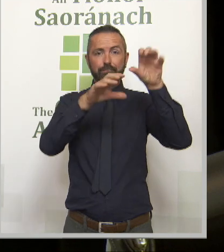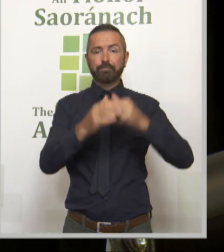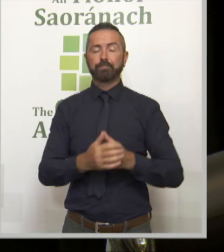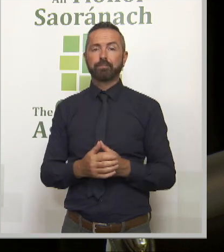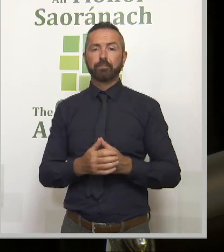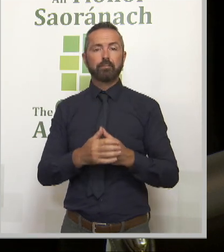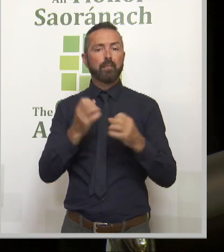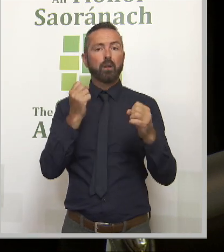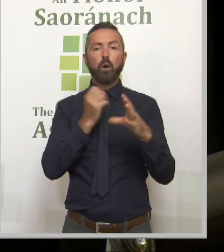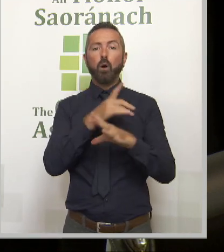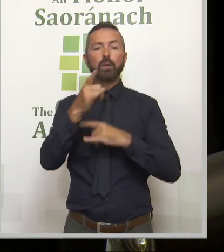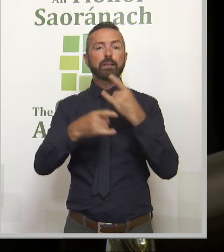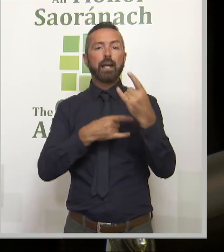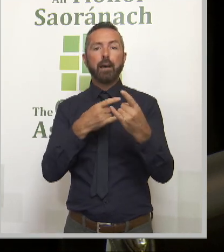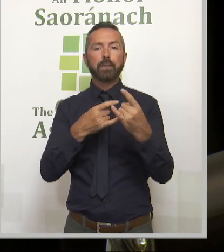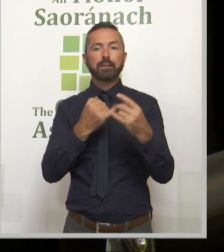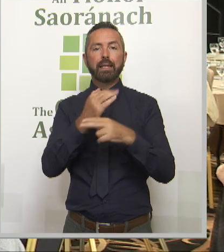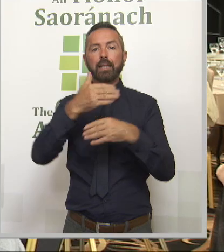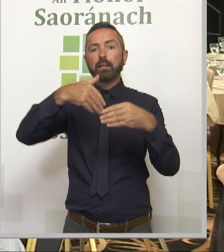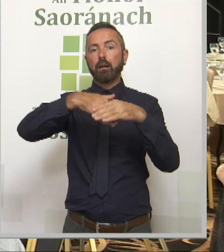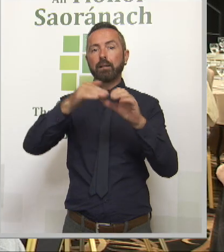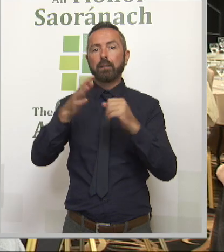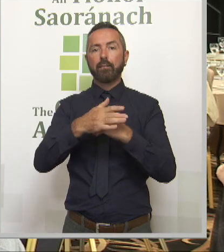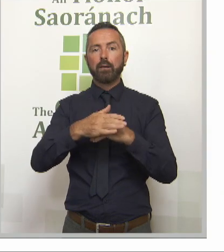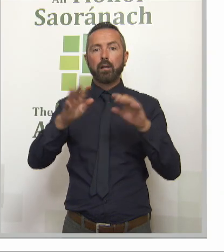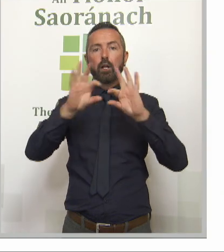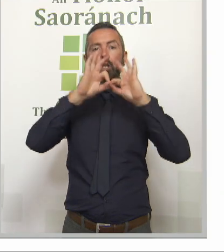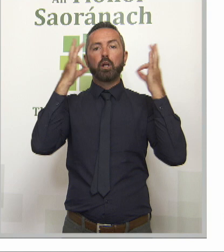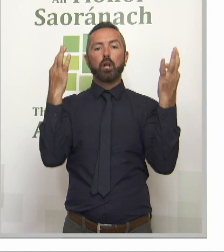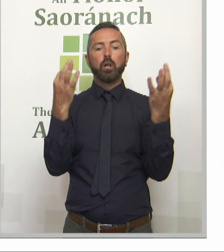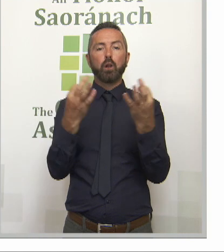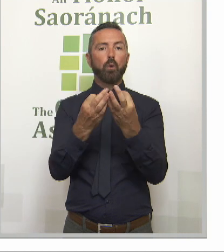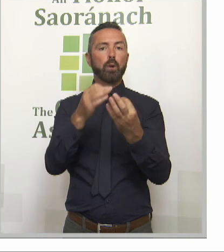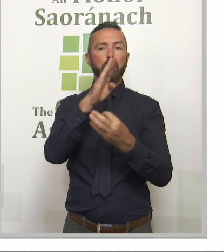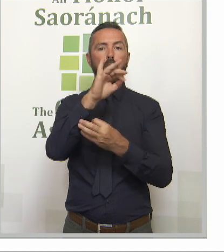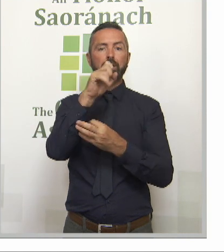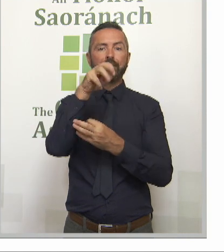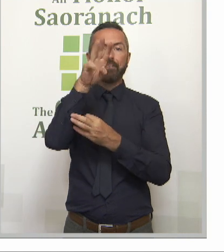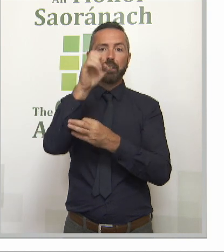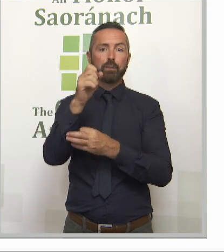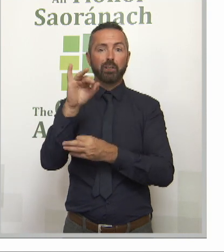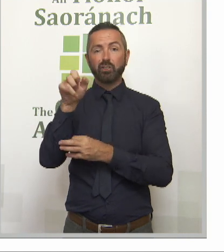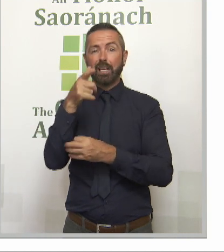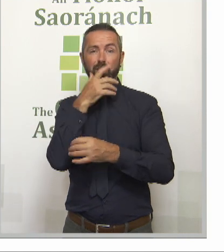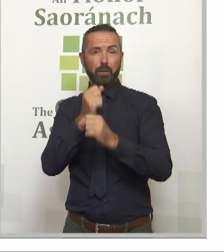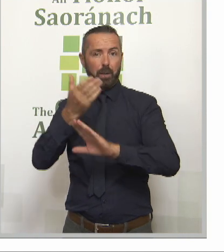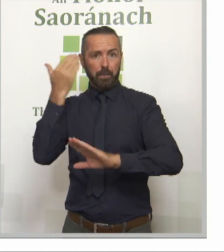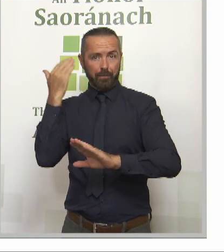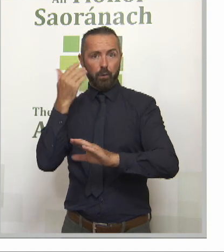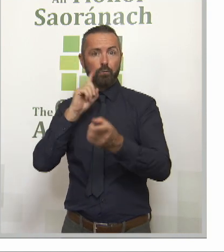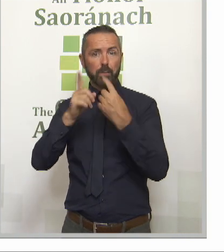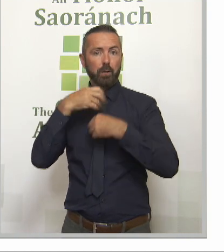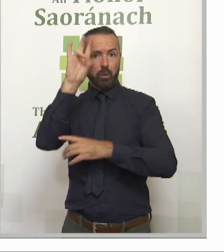And all of this takes place in the context of the global biosphere, which Jenny talked about in response to one of the questions. So